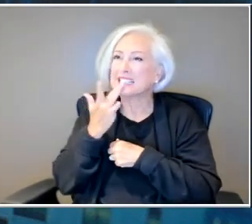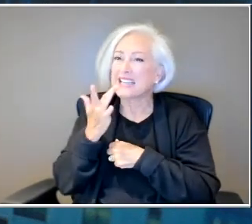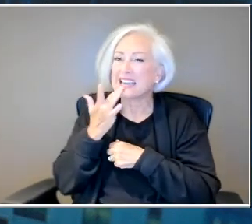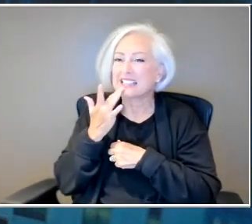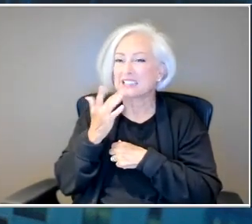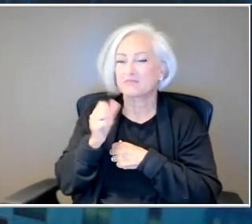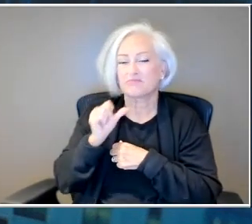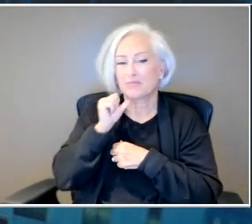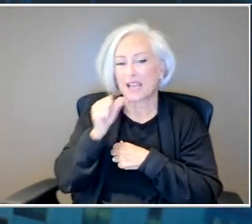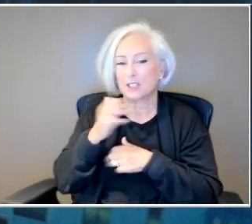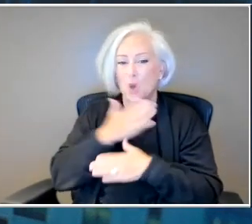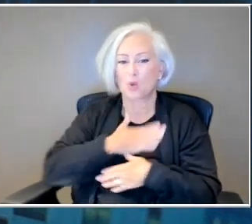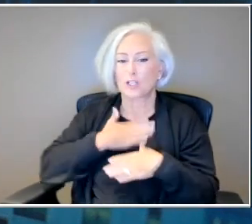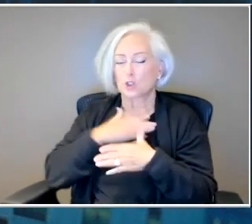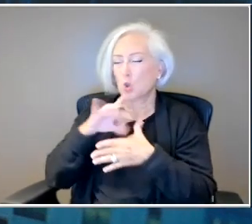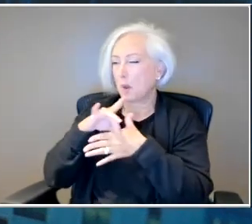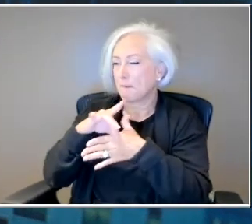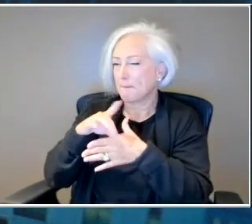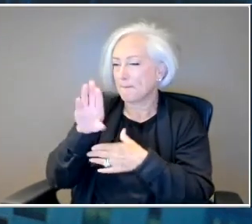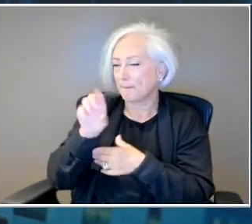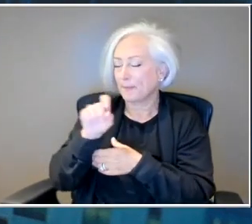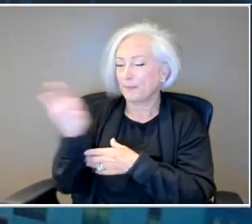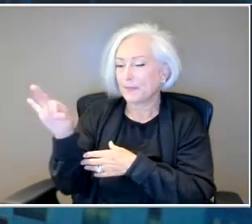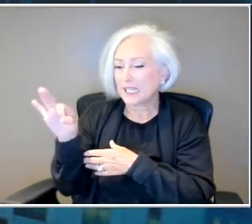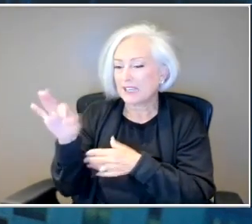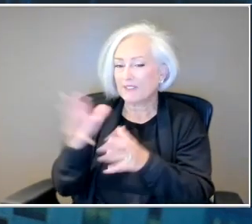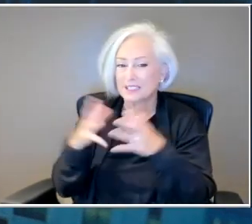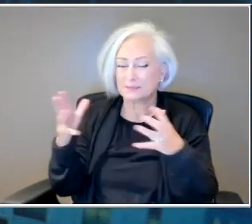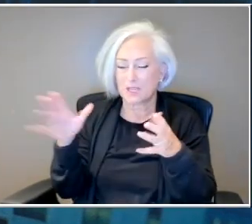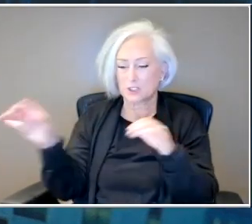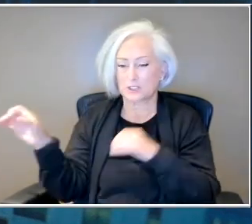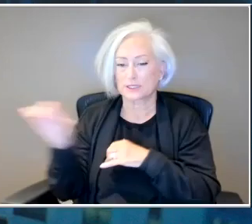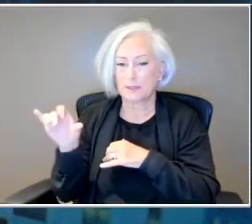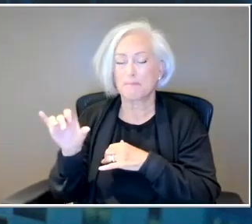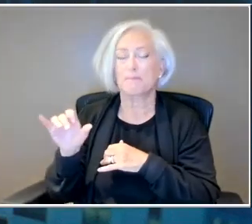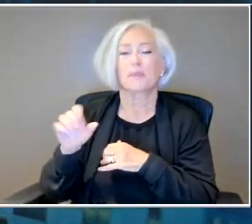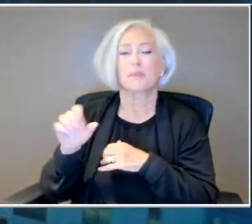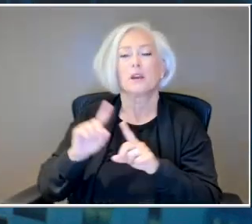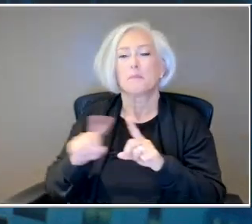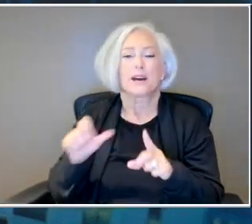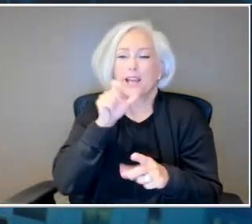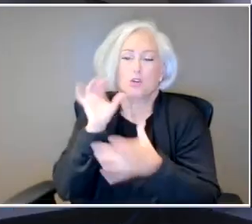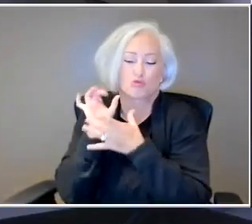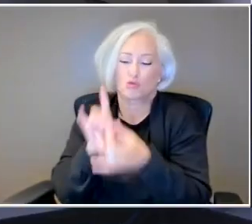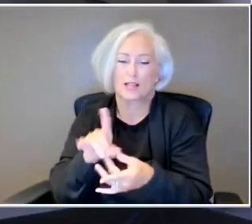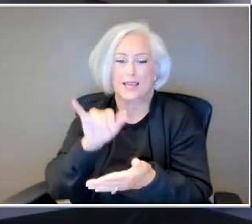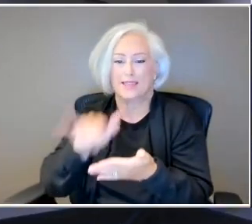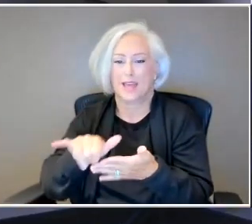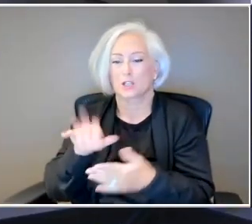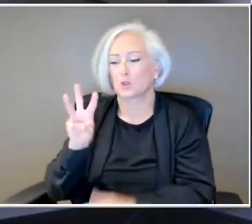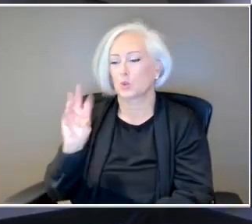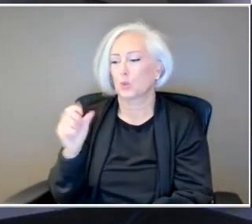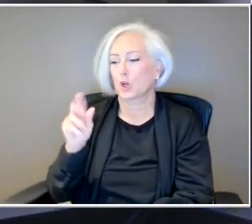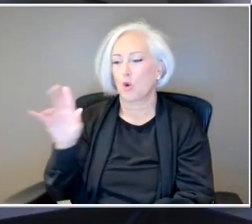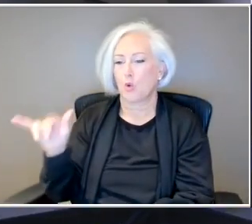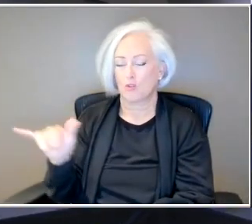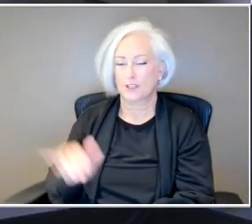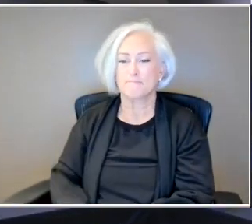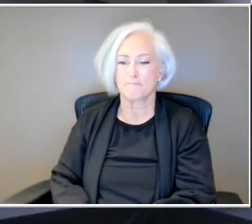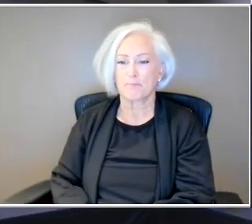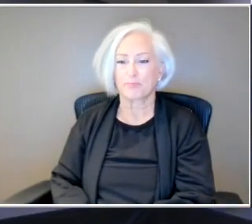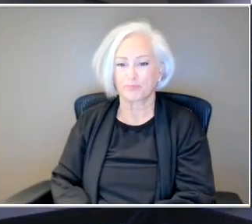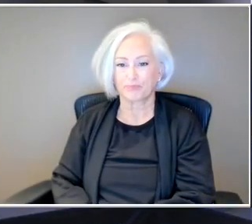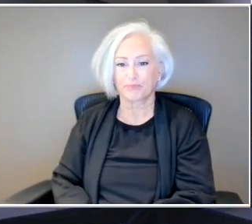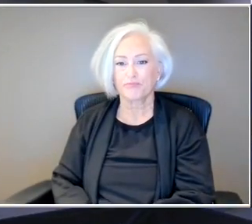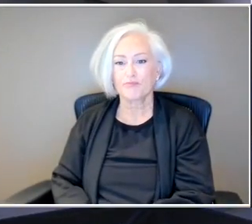as much as I used to, but I don't necessarily associate that with the Wegovy. You mentioned being a foodie, because I think about that all the time. I was going to ask you